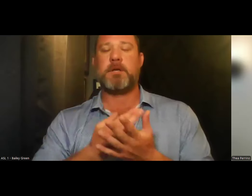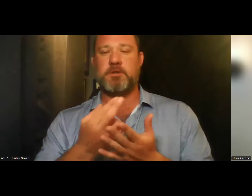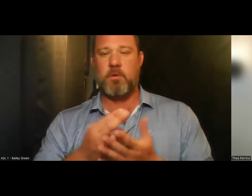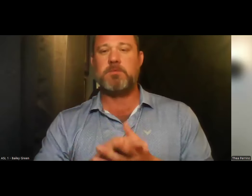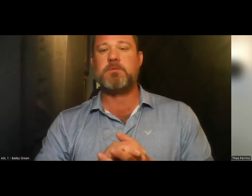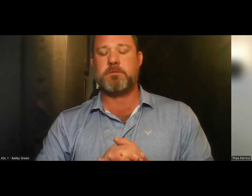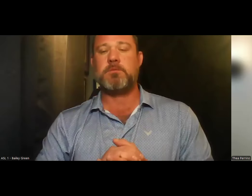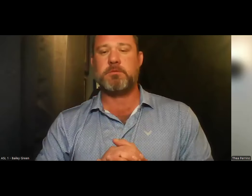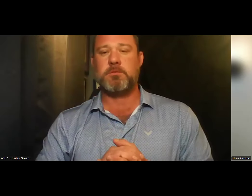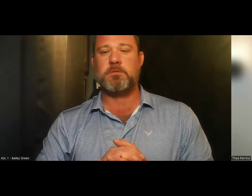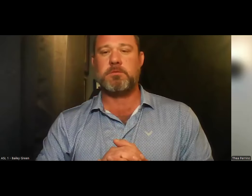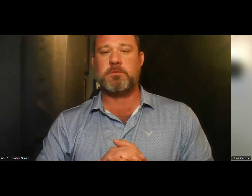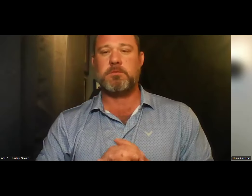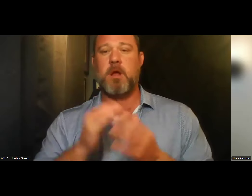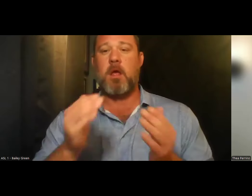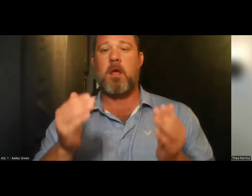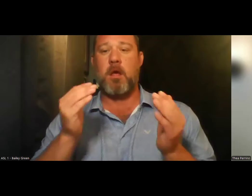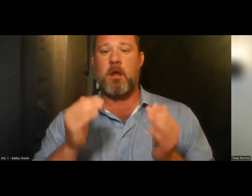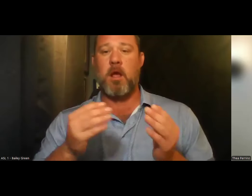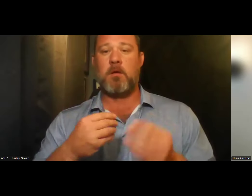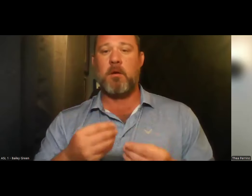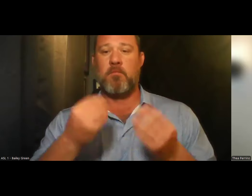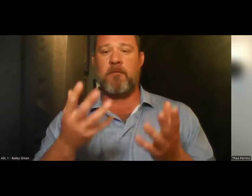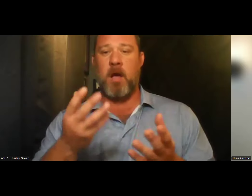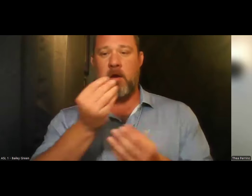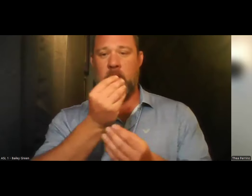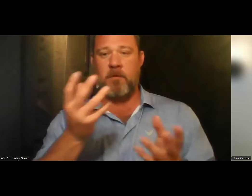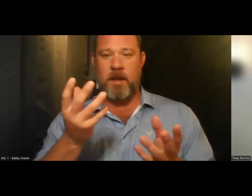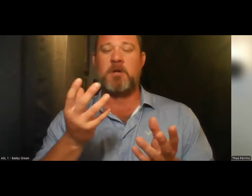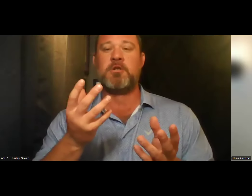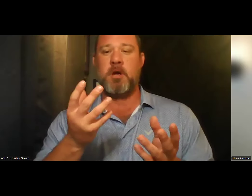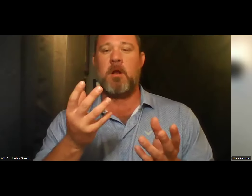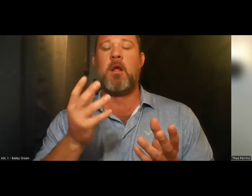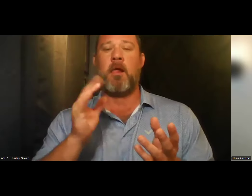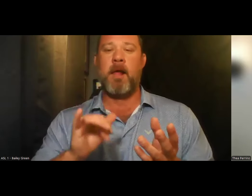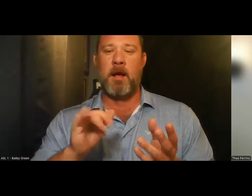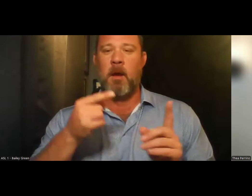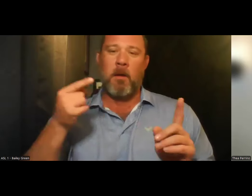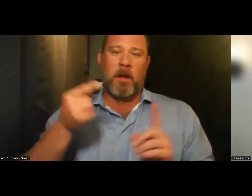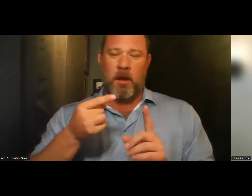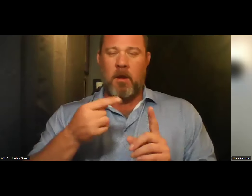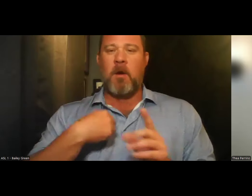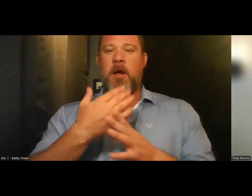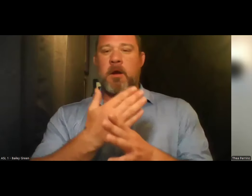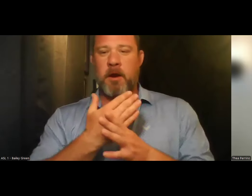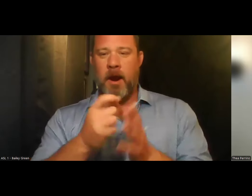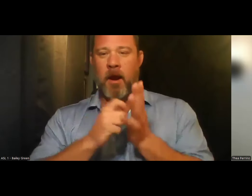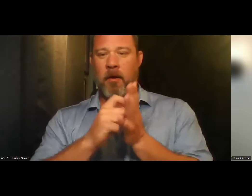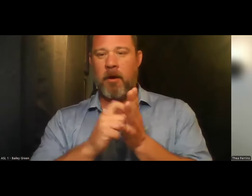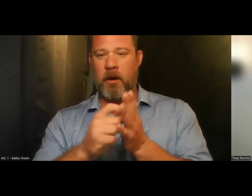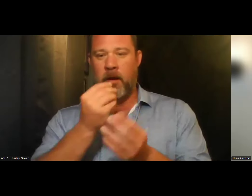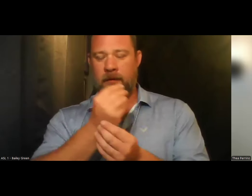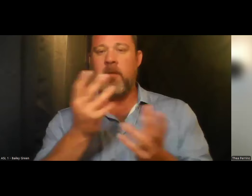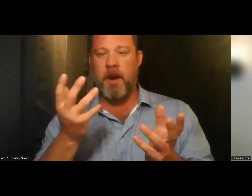you to view. The next one is our provider information notices. This is the main way that we share written